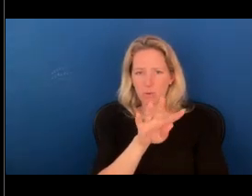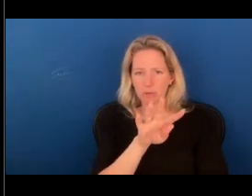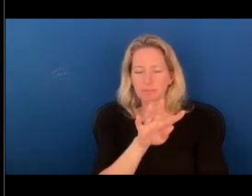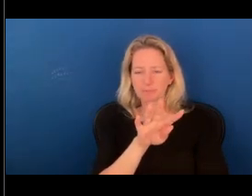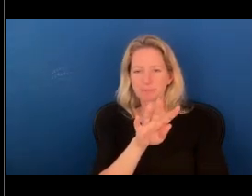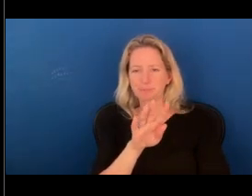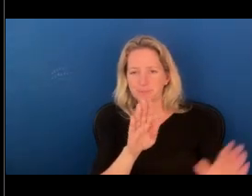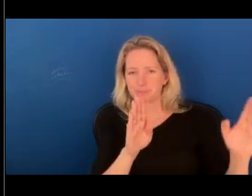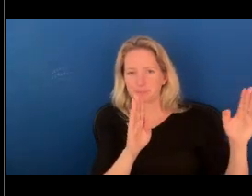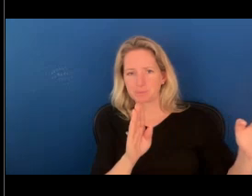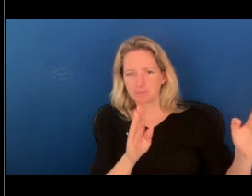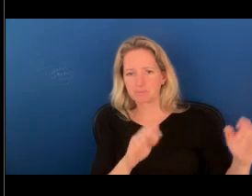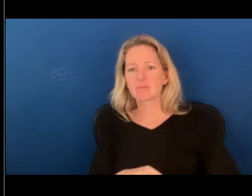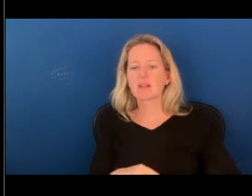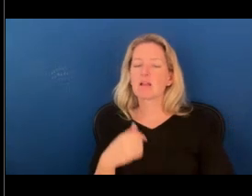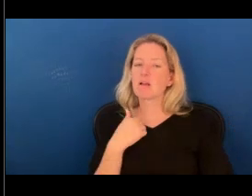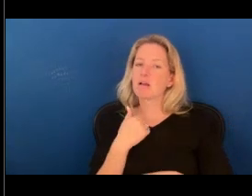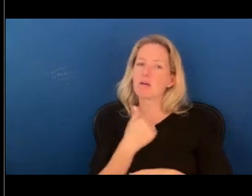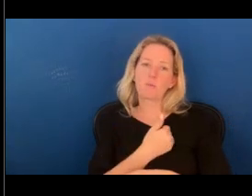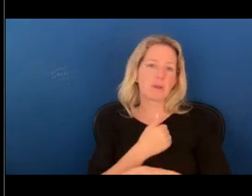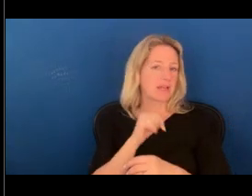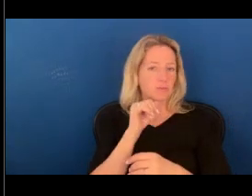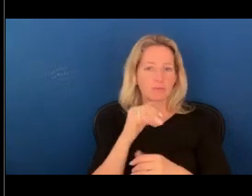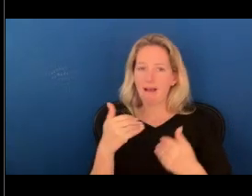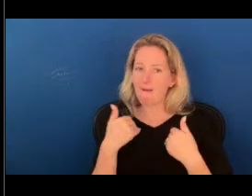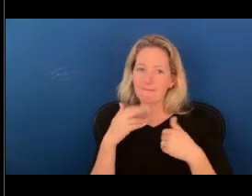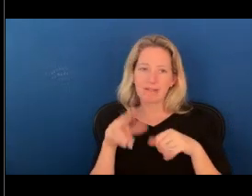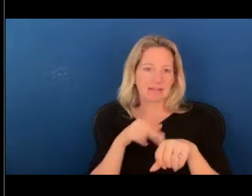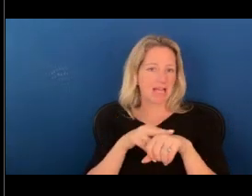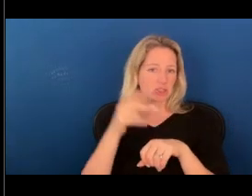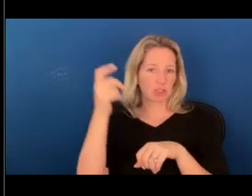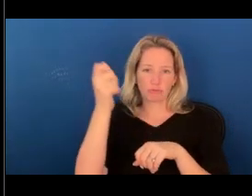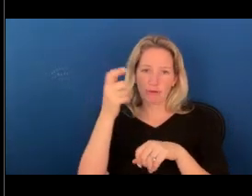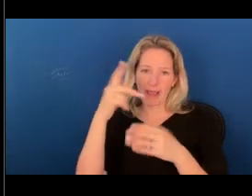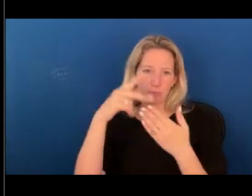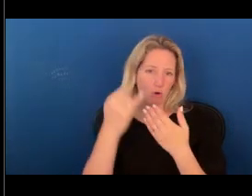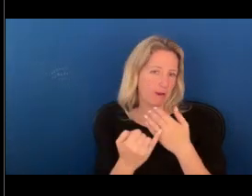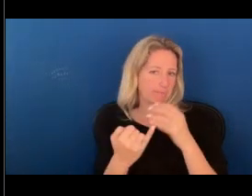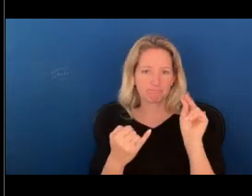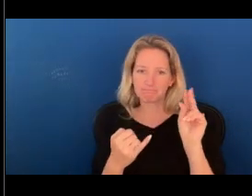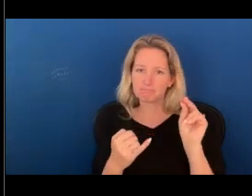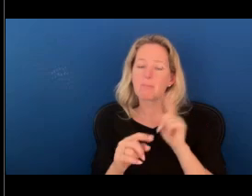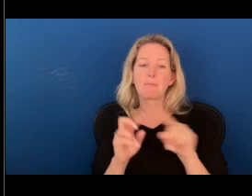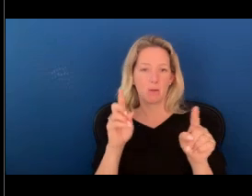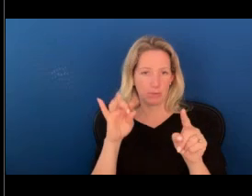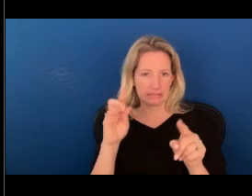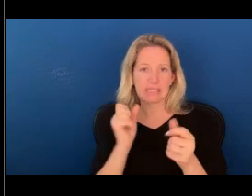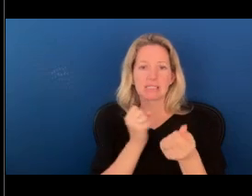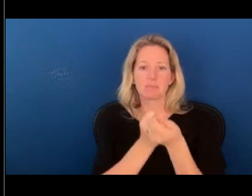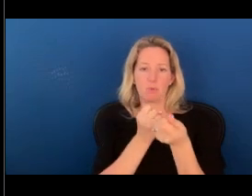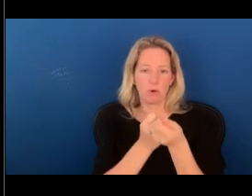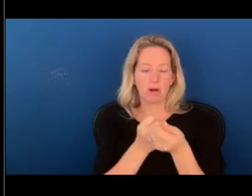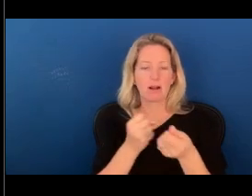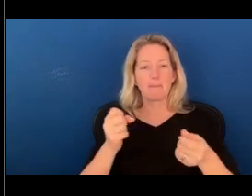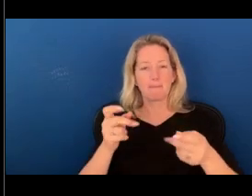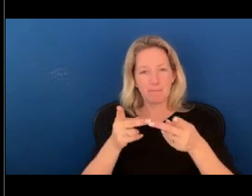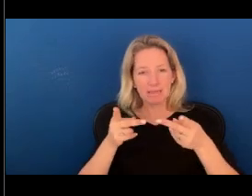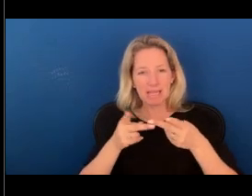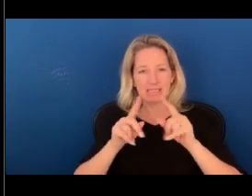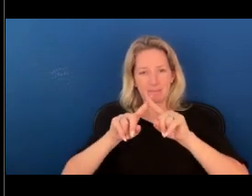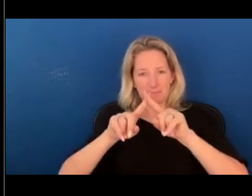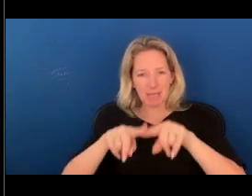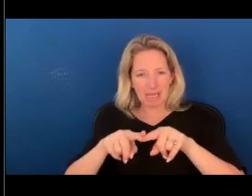don't have, as I mentioned earlier, a national grant program, but we have been able to support place-based work through the Trash Free Waters operational